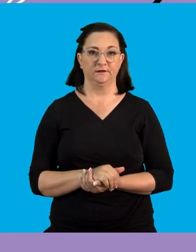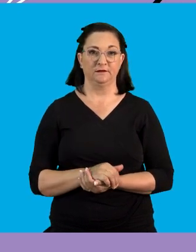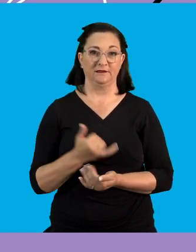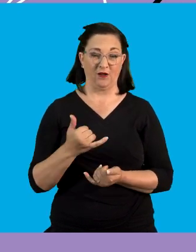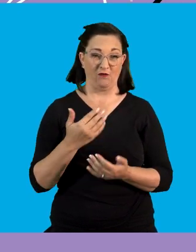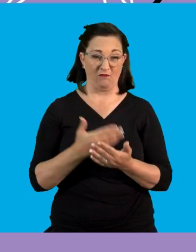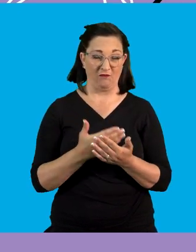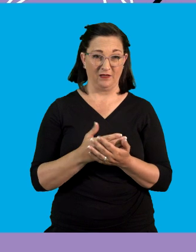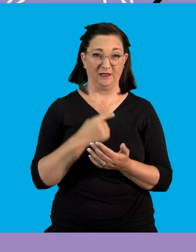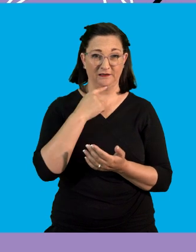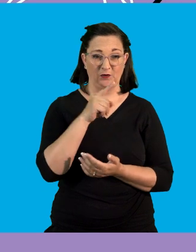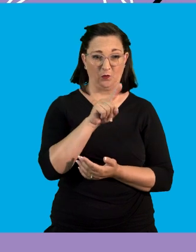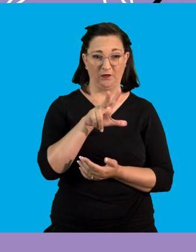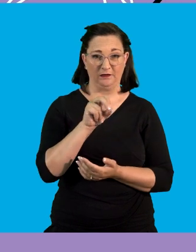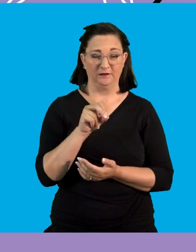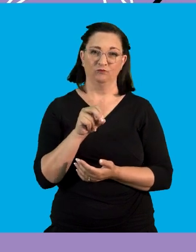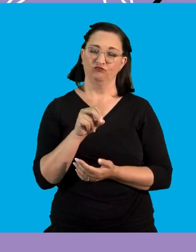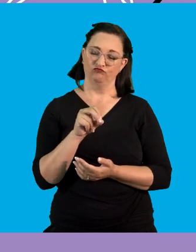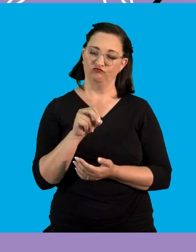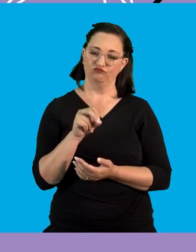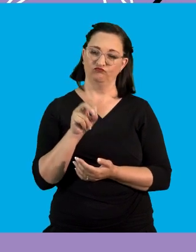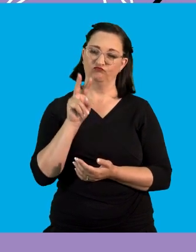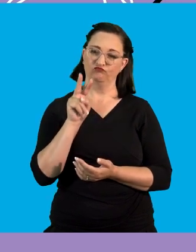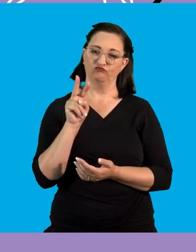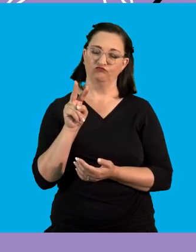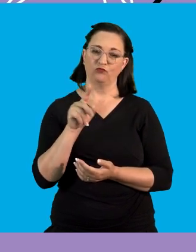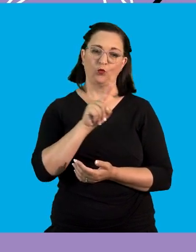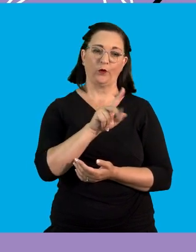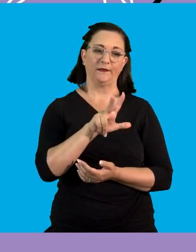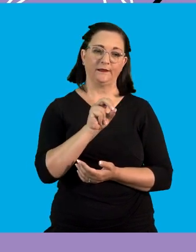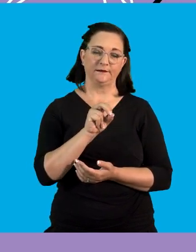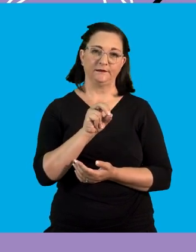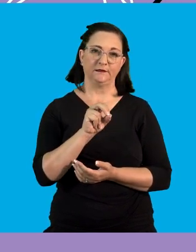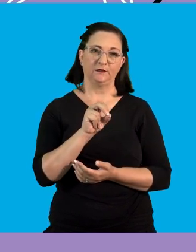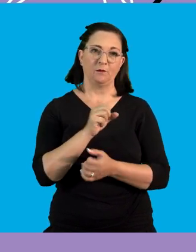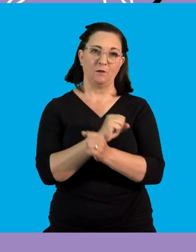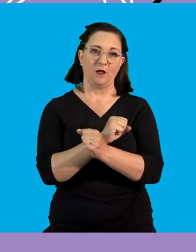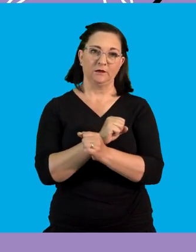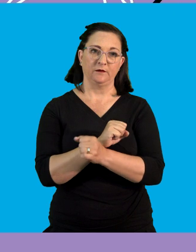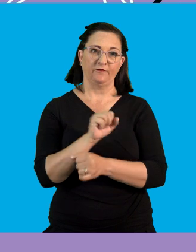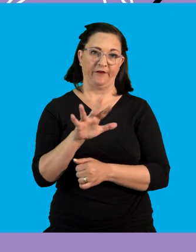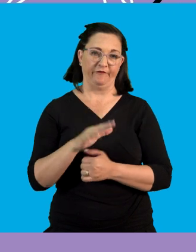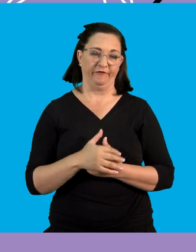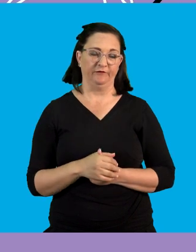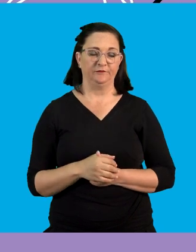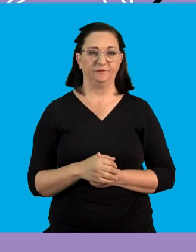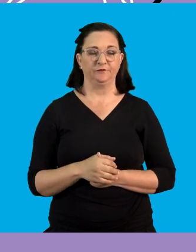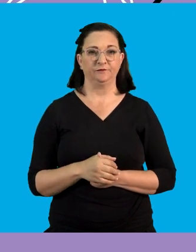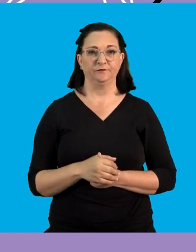degrees, 180 degrees. So instead of writing 180, 180, I look at that and I say it's going